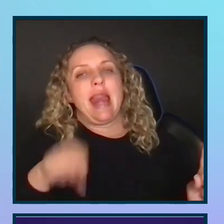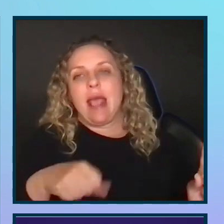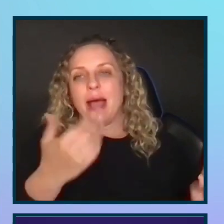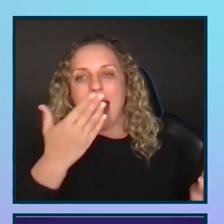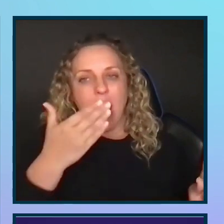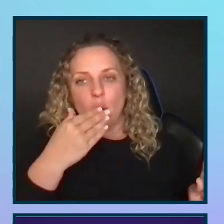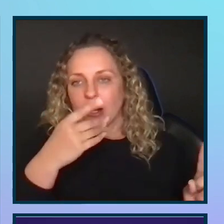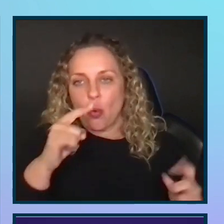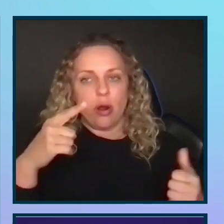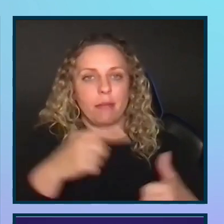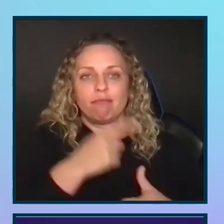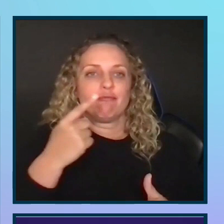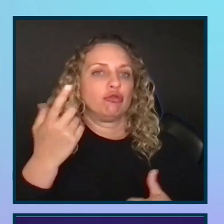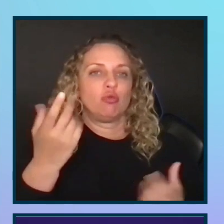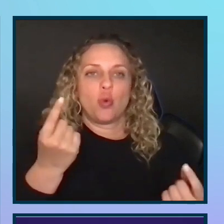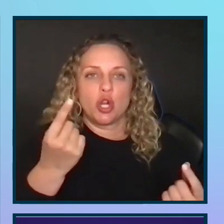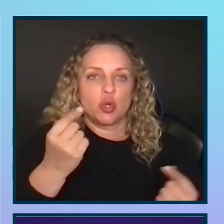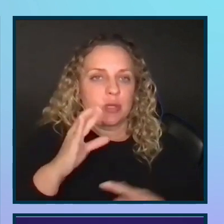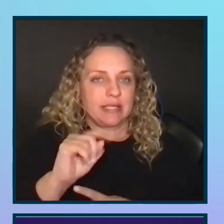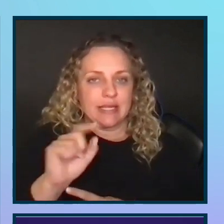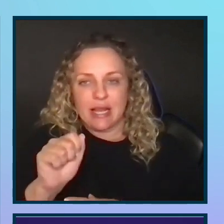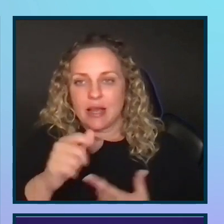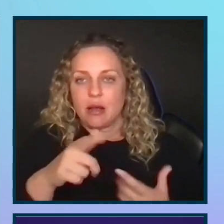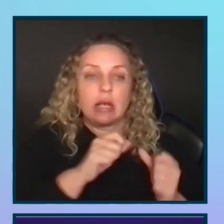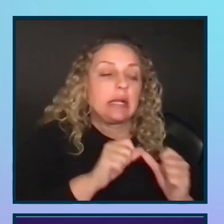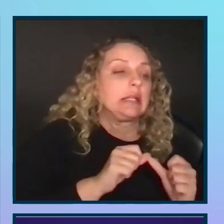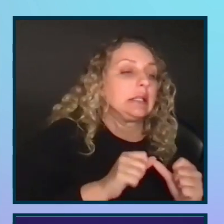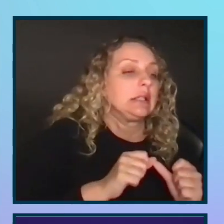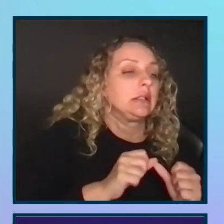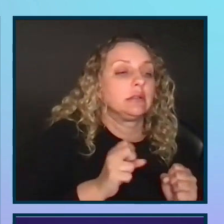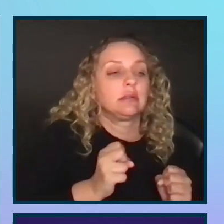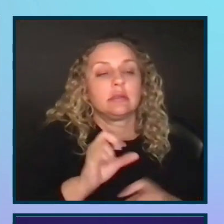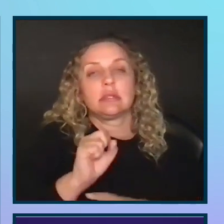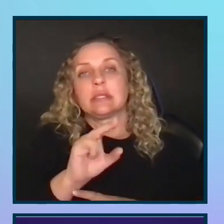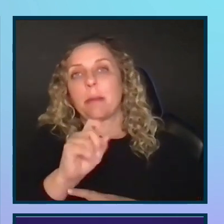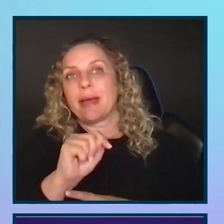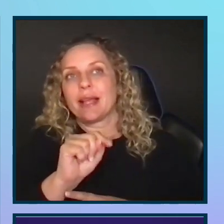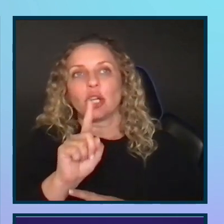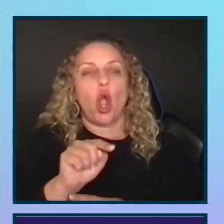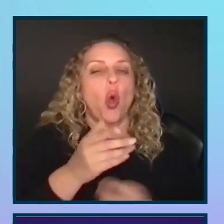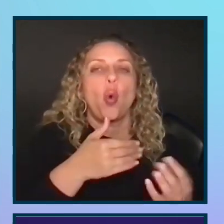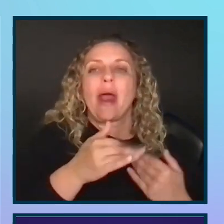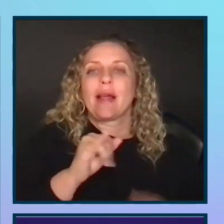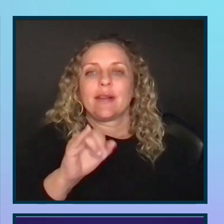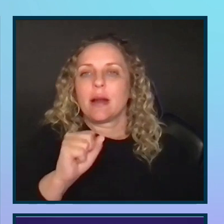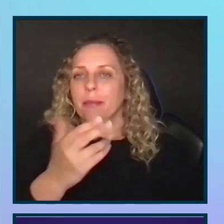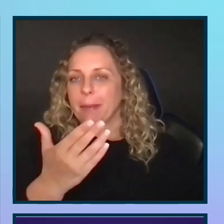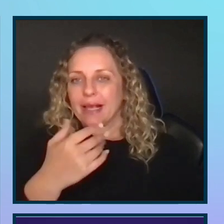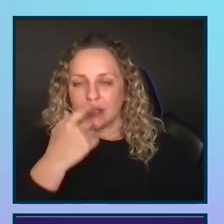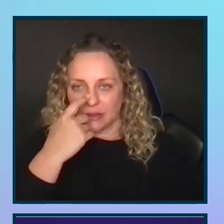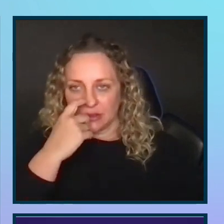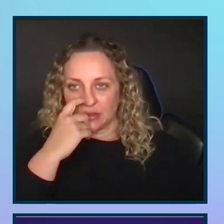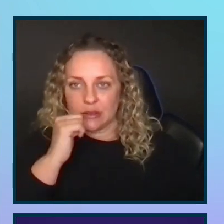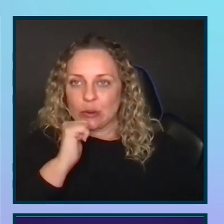primary CTA is. I don't care if it's continue, submit, go, whatever it may be,